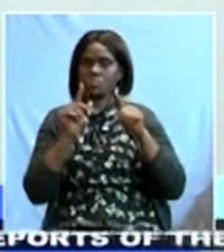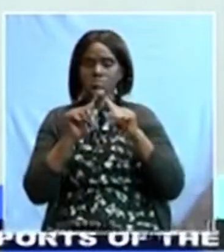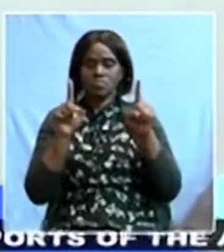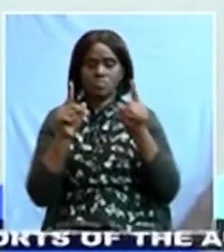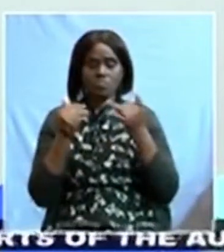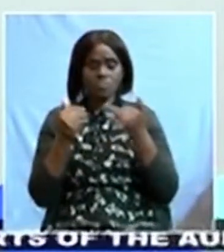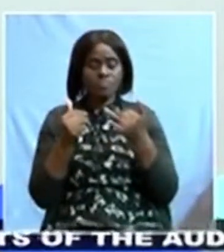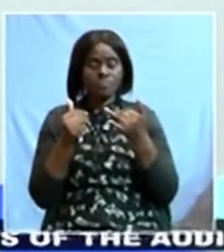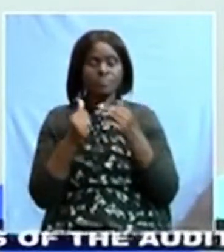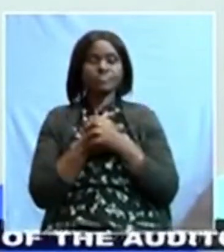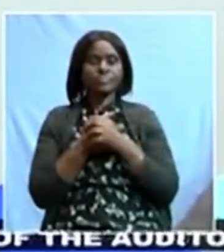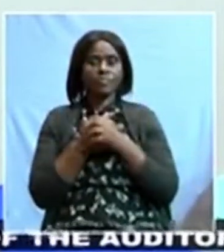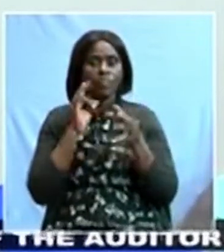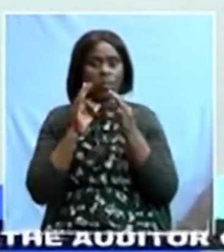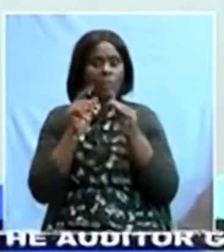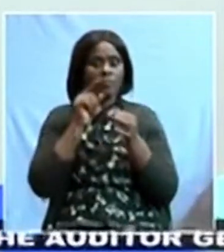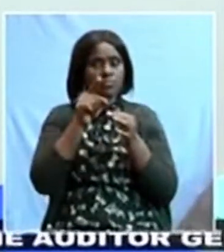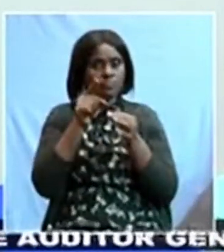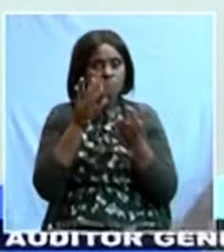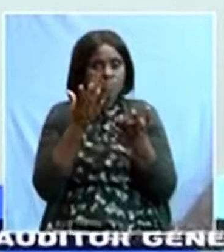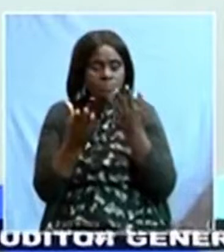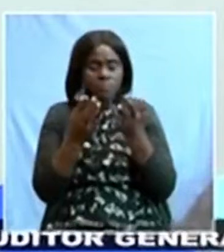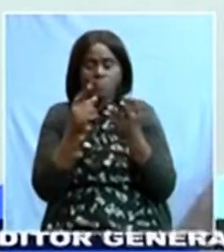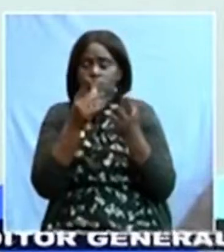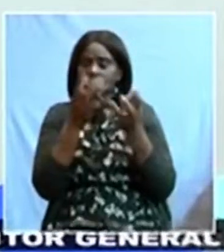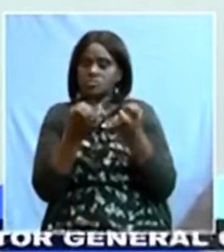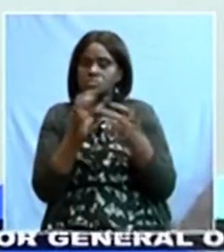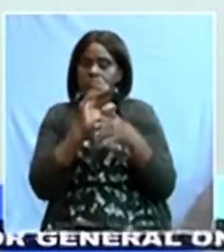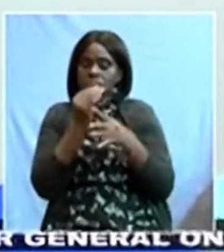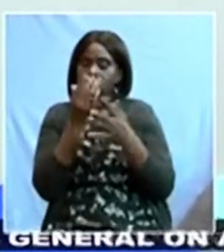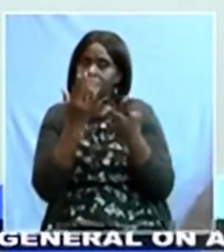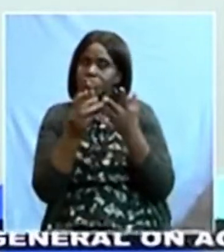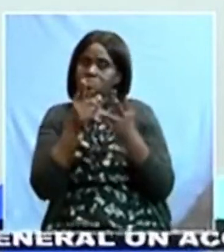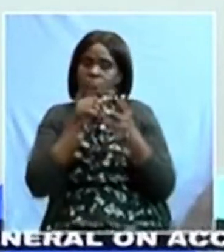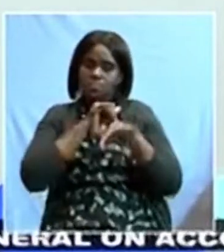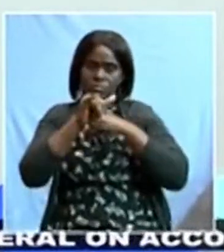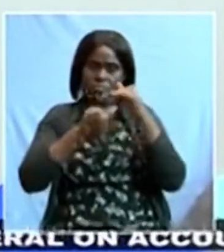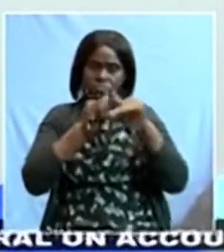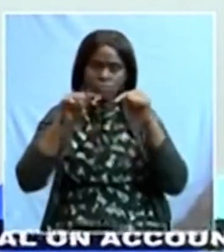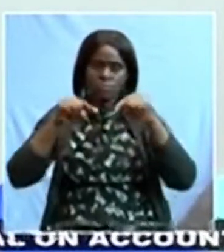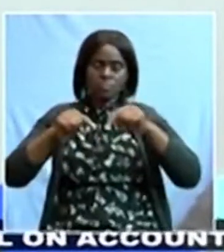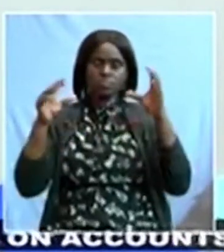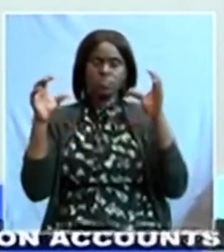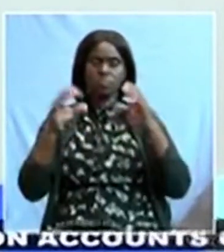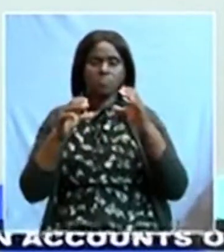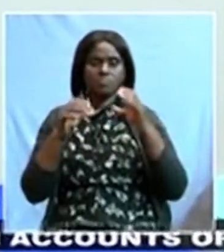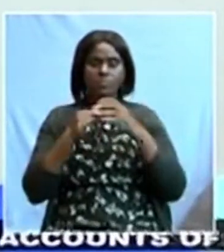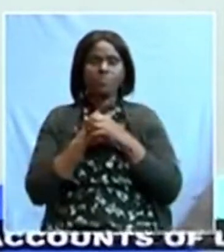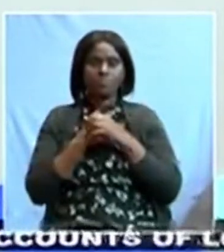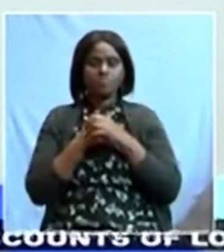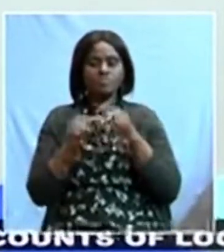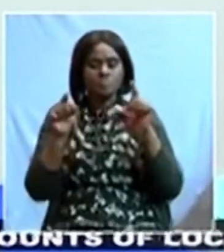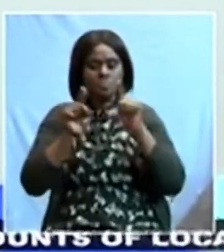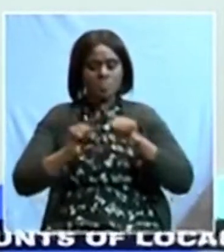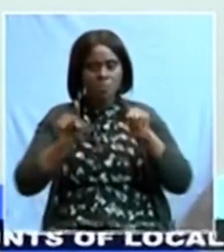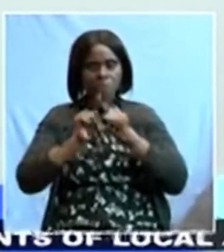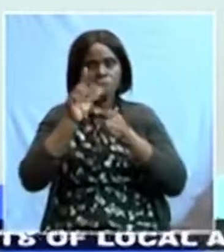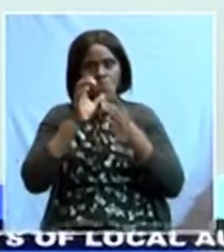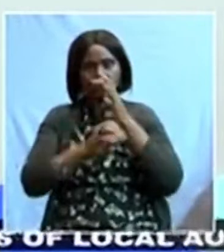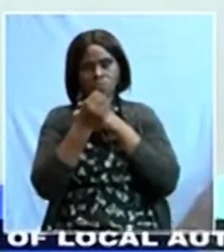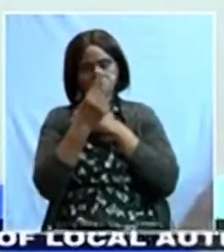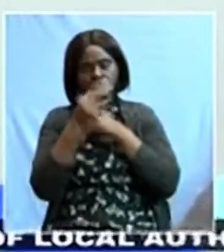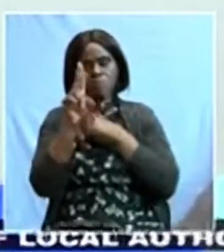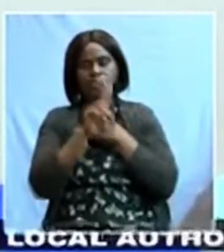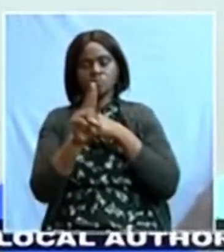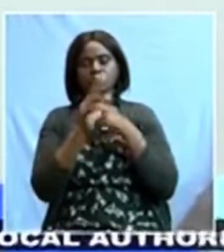However, should you deliberately or willfully mislead the committee, the same Cap 12 can be